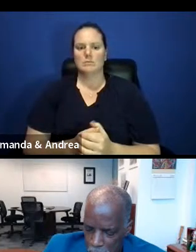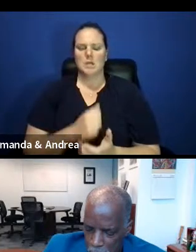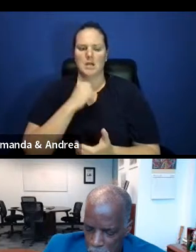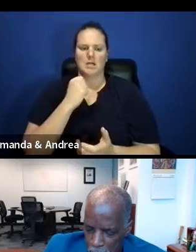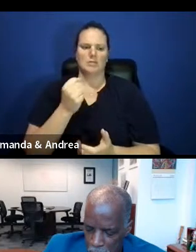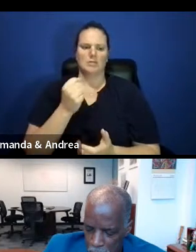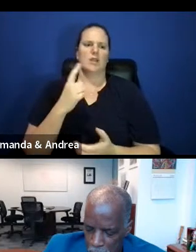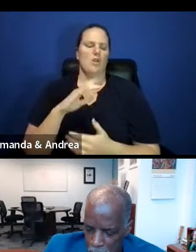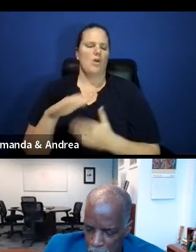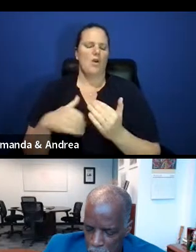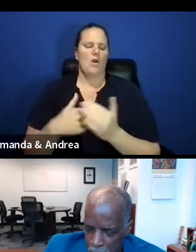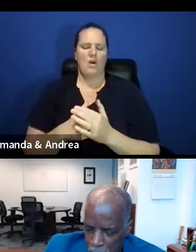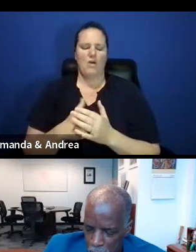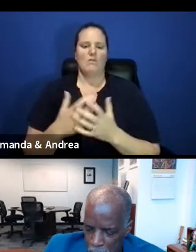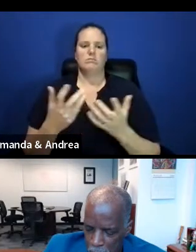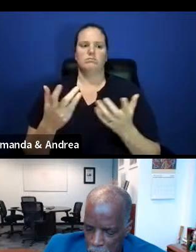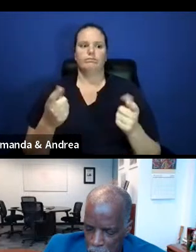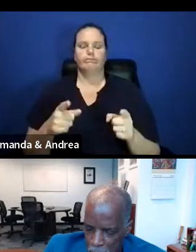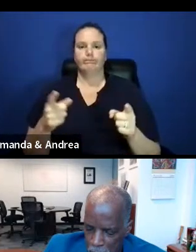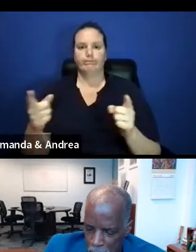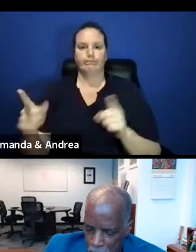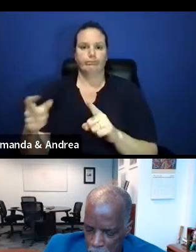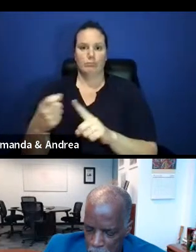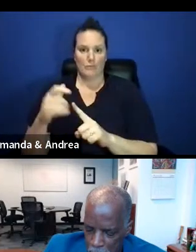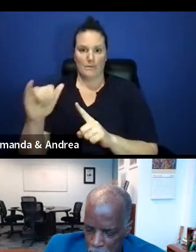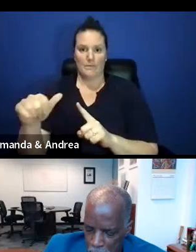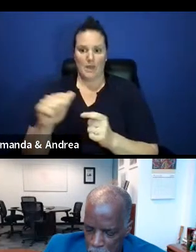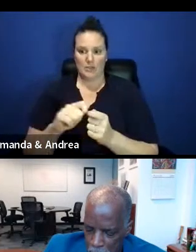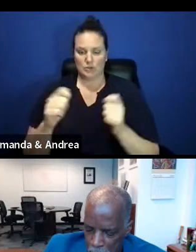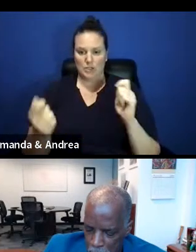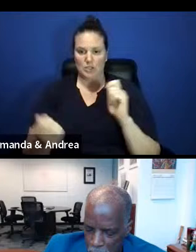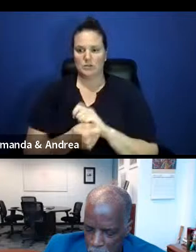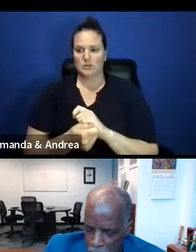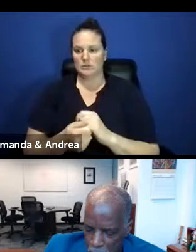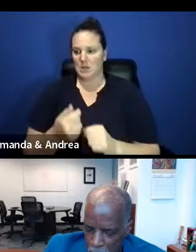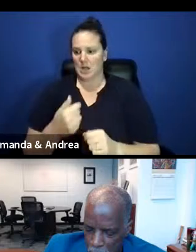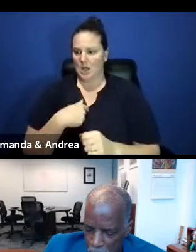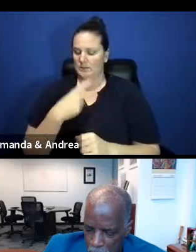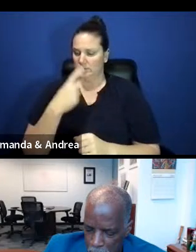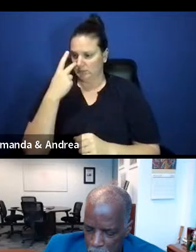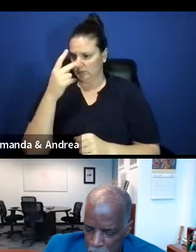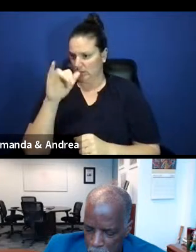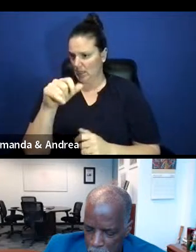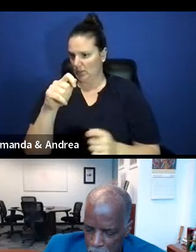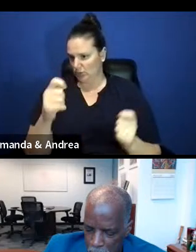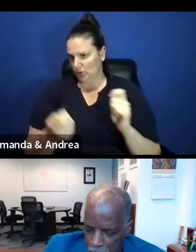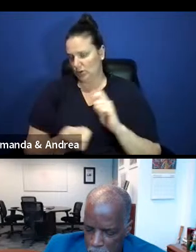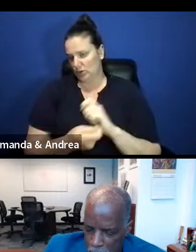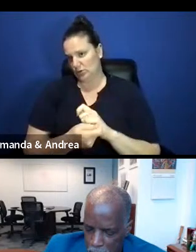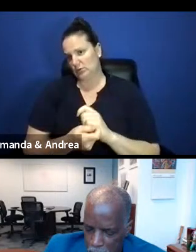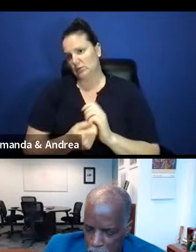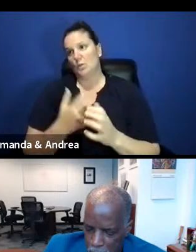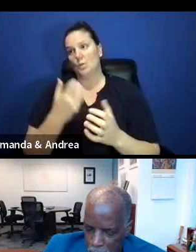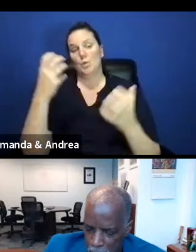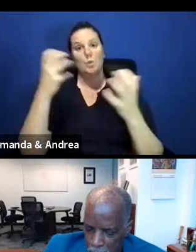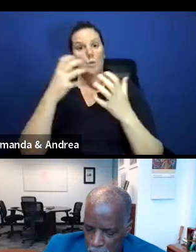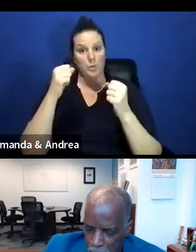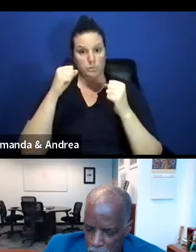all the ramification of those changes. I've seen those changes, and it's just